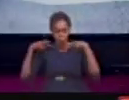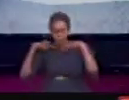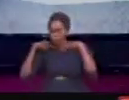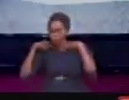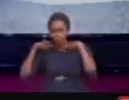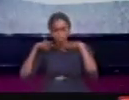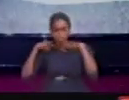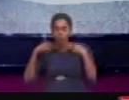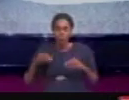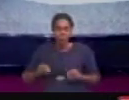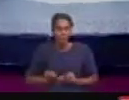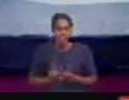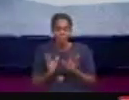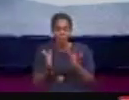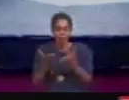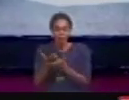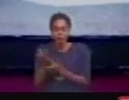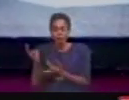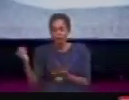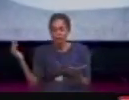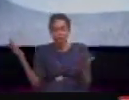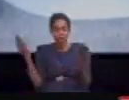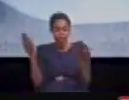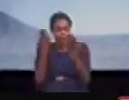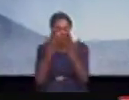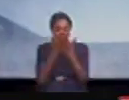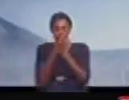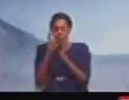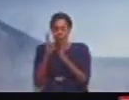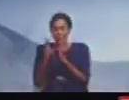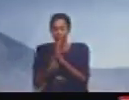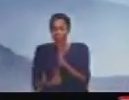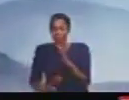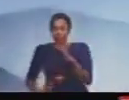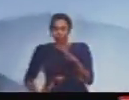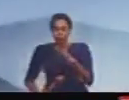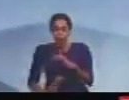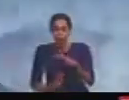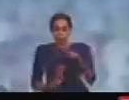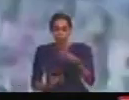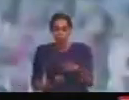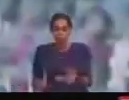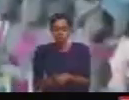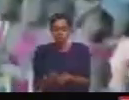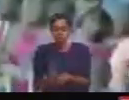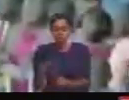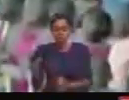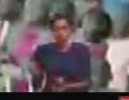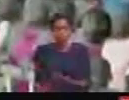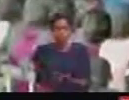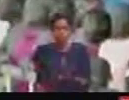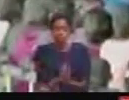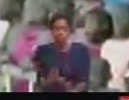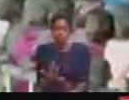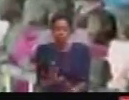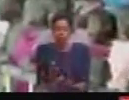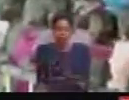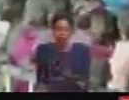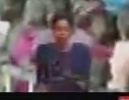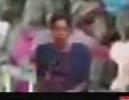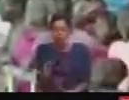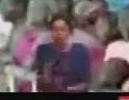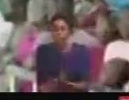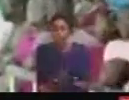stronghold, shine through the shadows, burn like a fire.